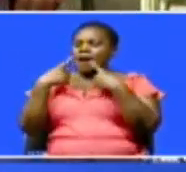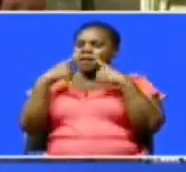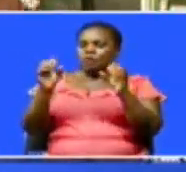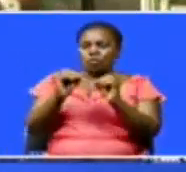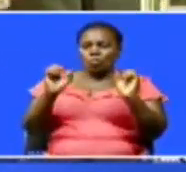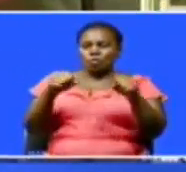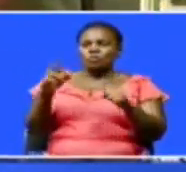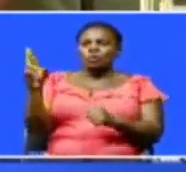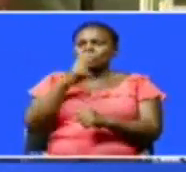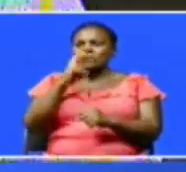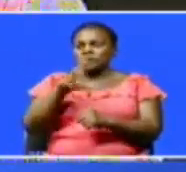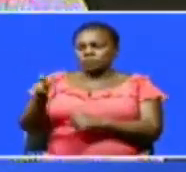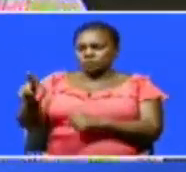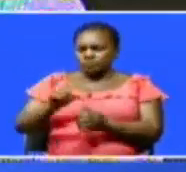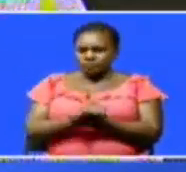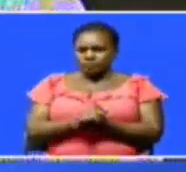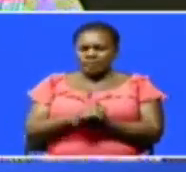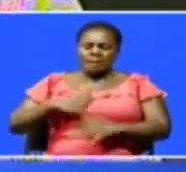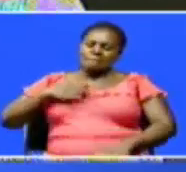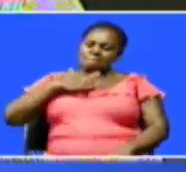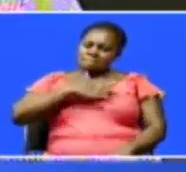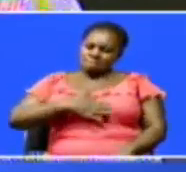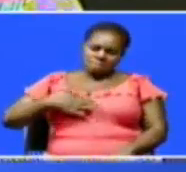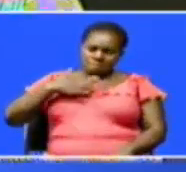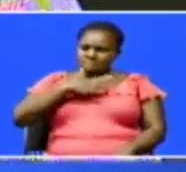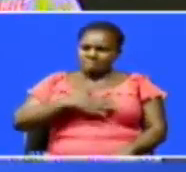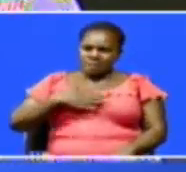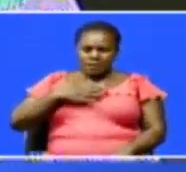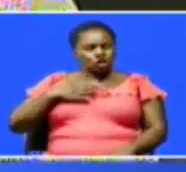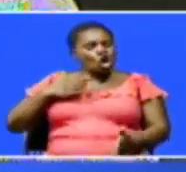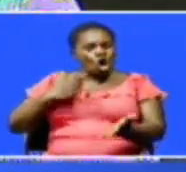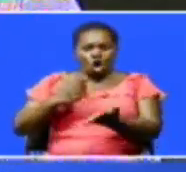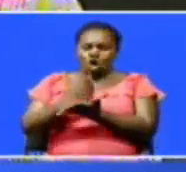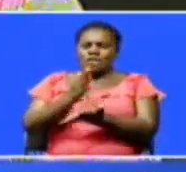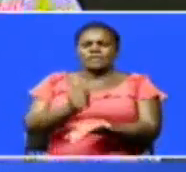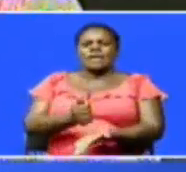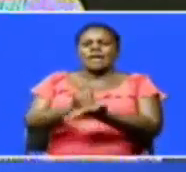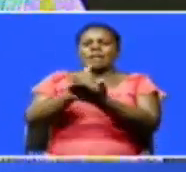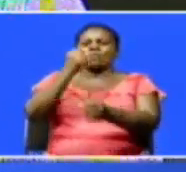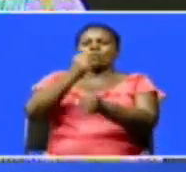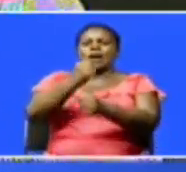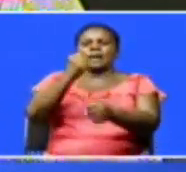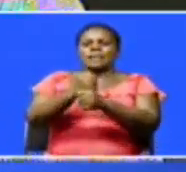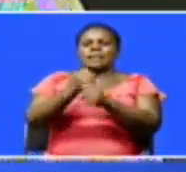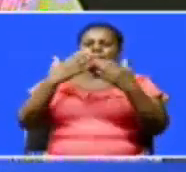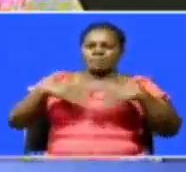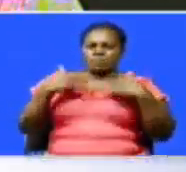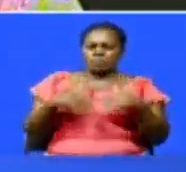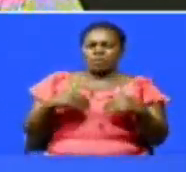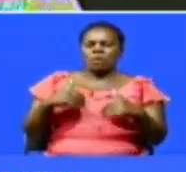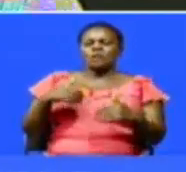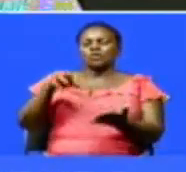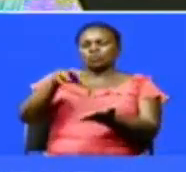may expose them to the virus. Please be honest to health workers. We have